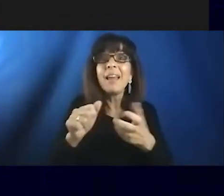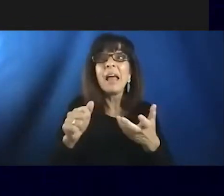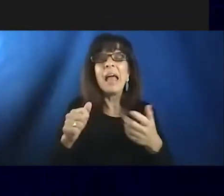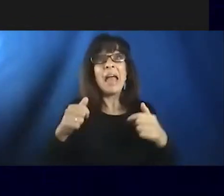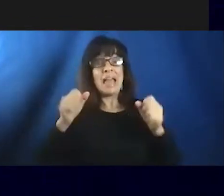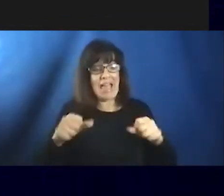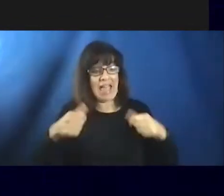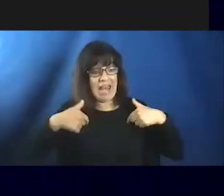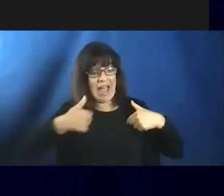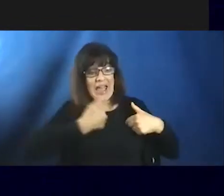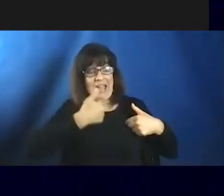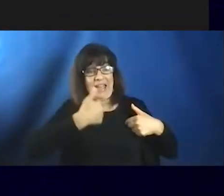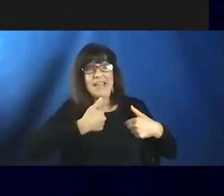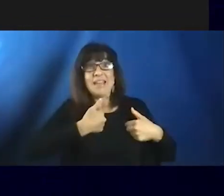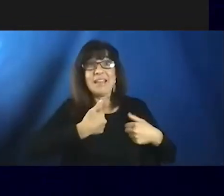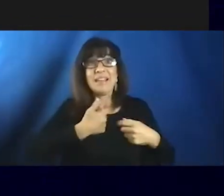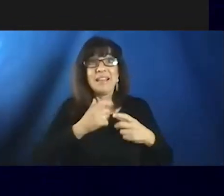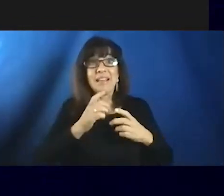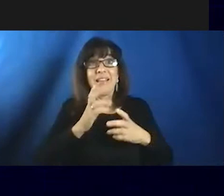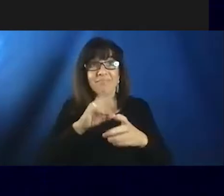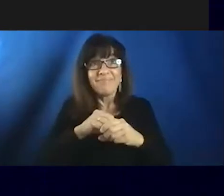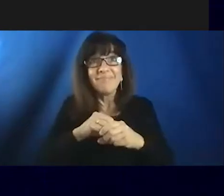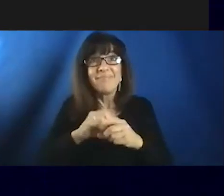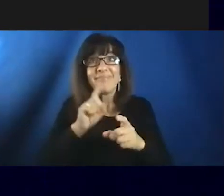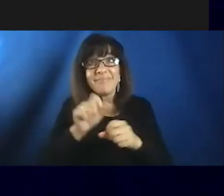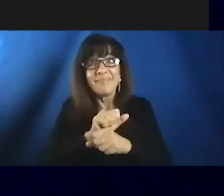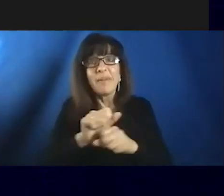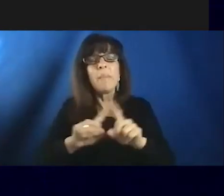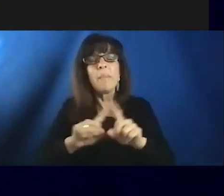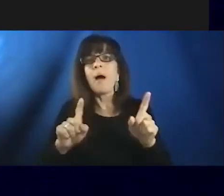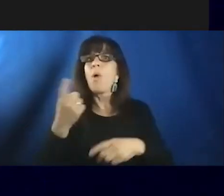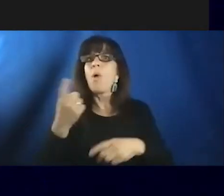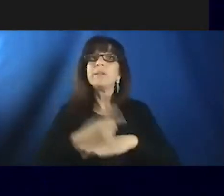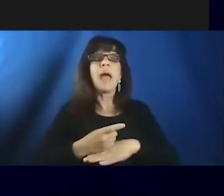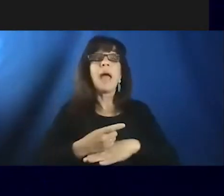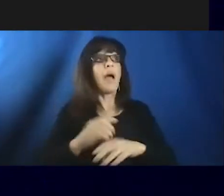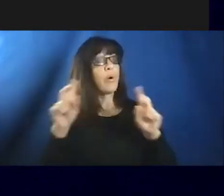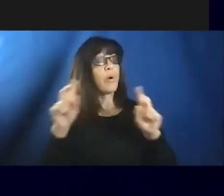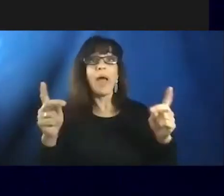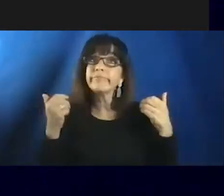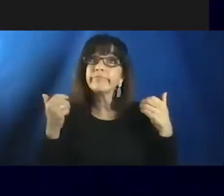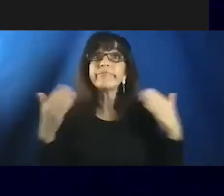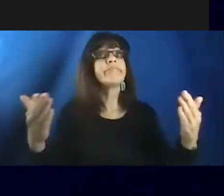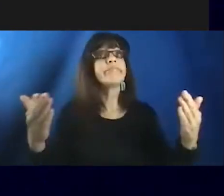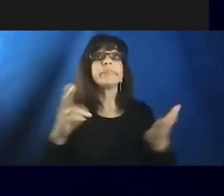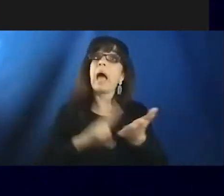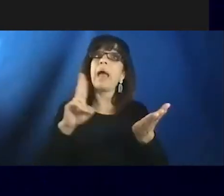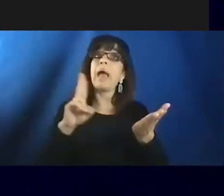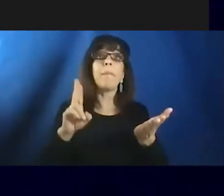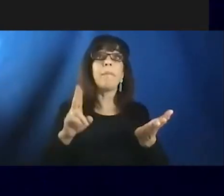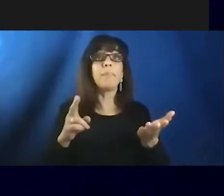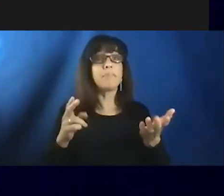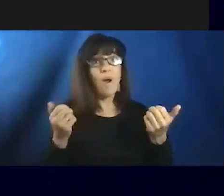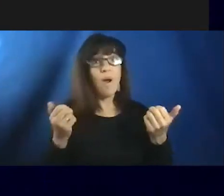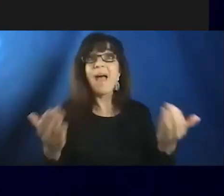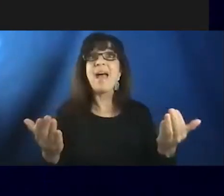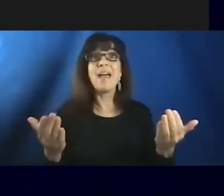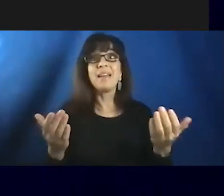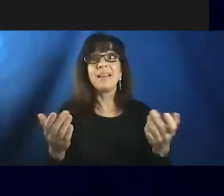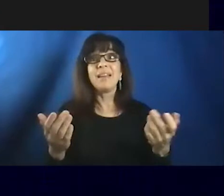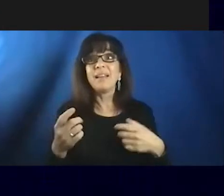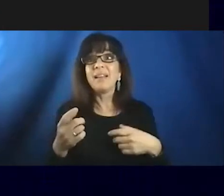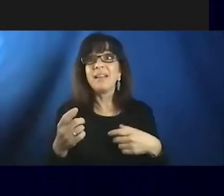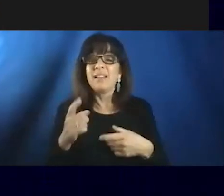do this? But I don't know, just one day I was like, okay, we might as well, let's just sign up. This is like the end